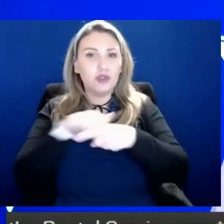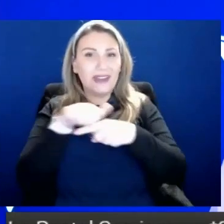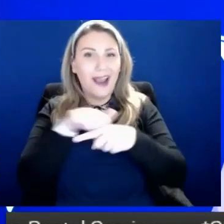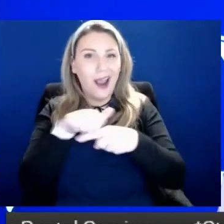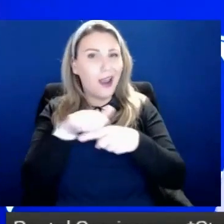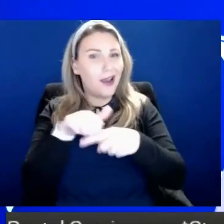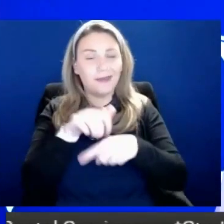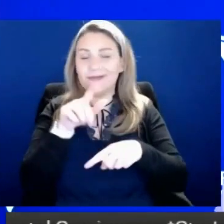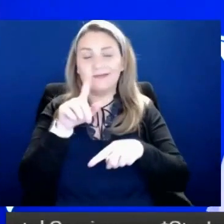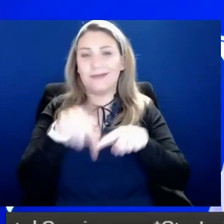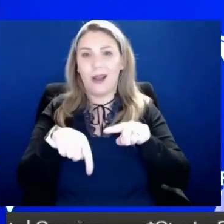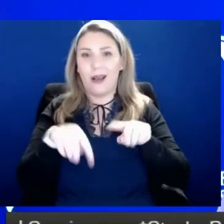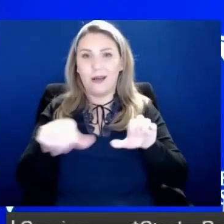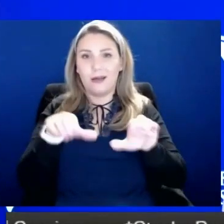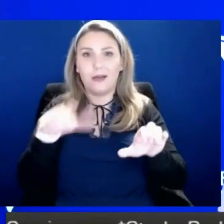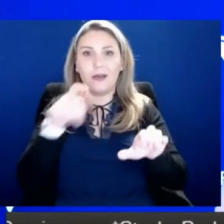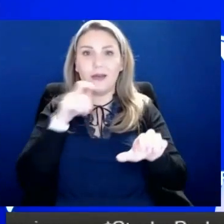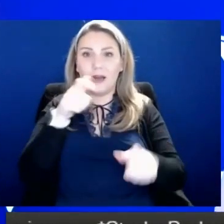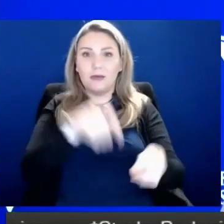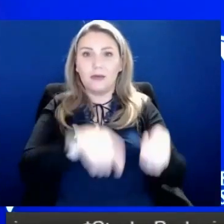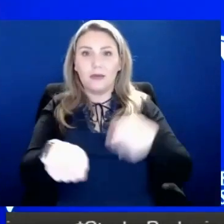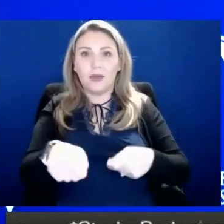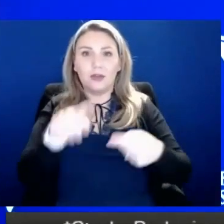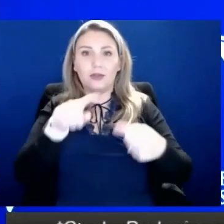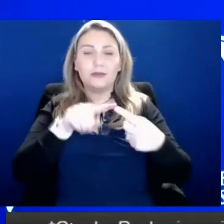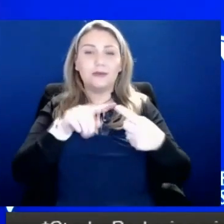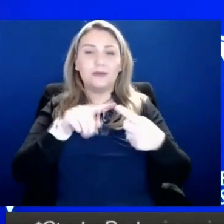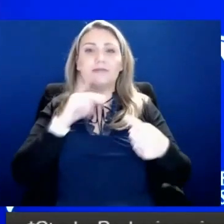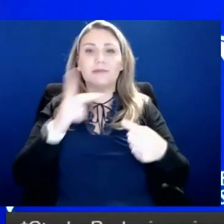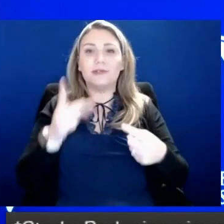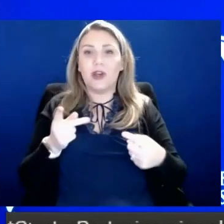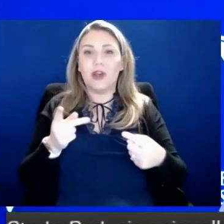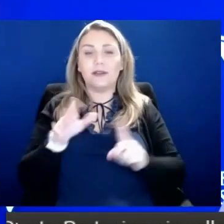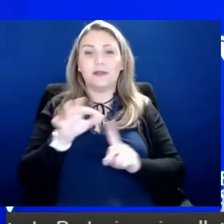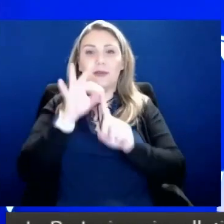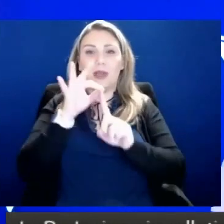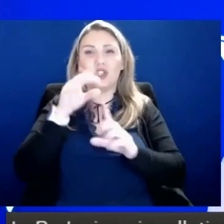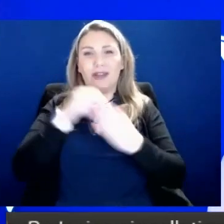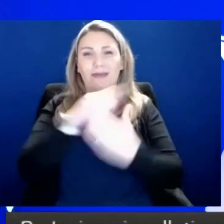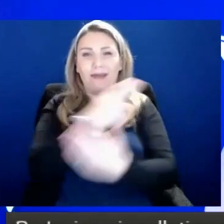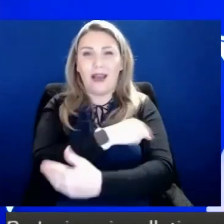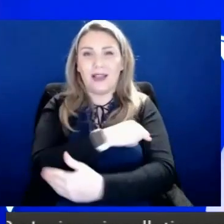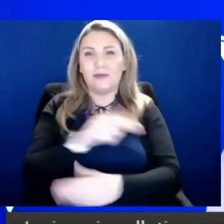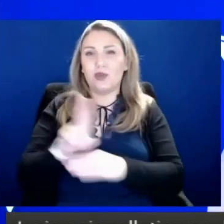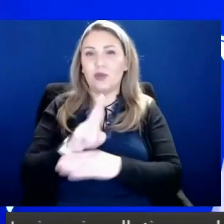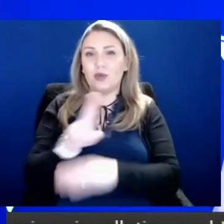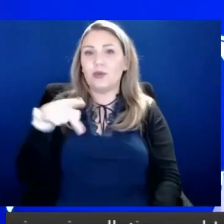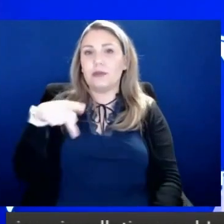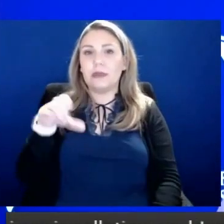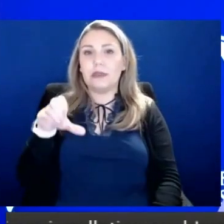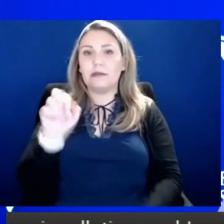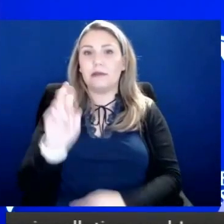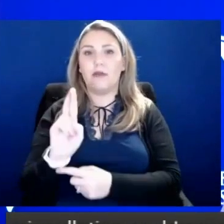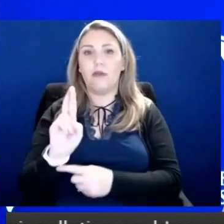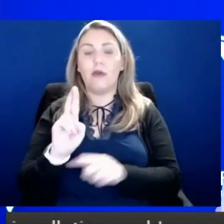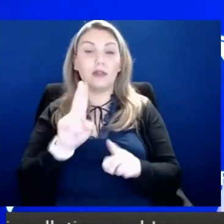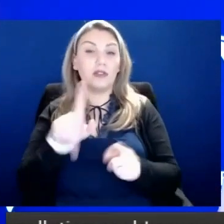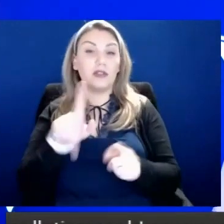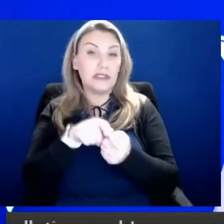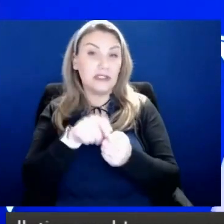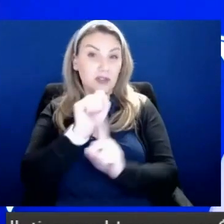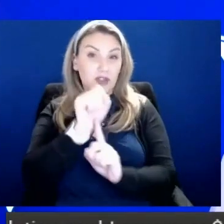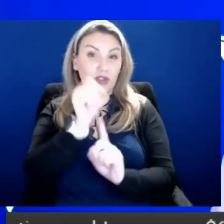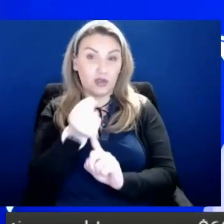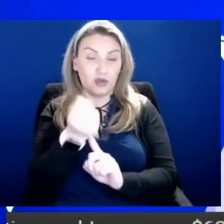think we're going to be switching to that, especially in the hospital. We'll still use the PCR, but in certain circumstances, it is probably one